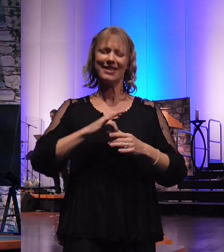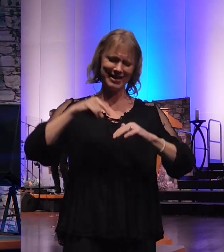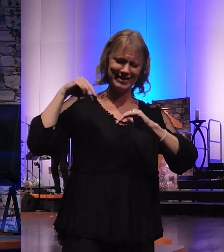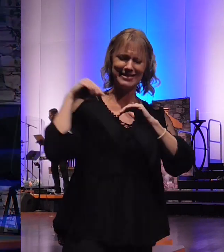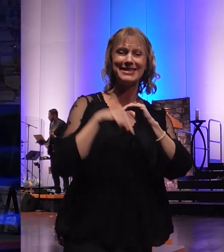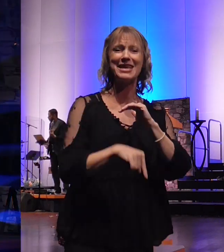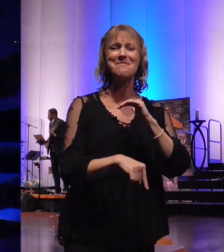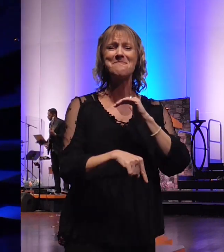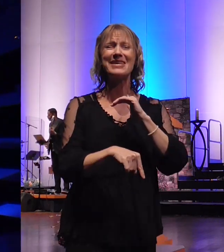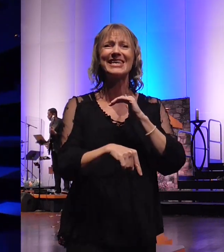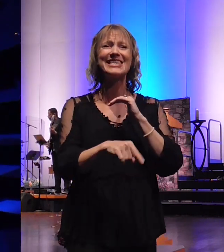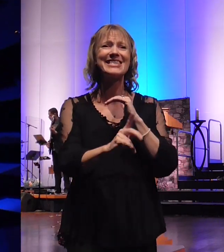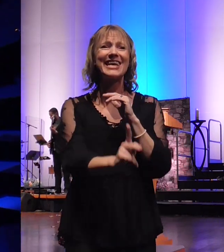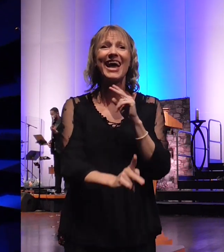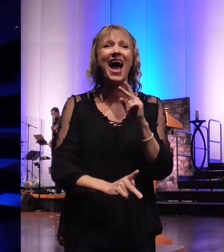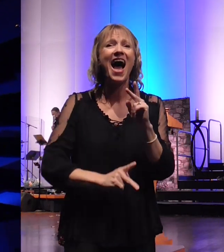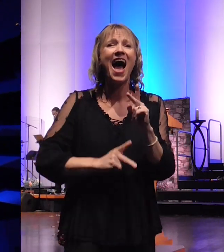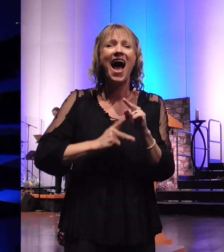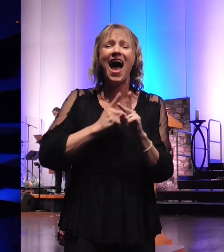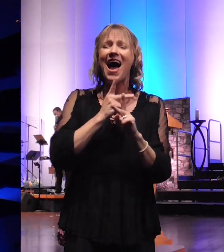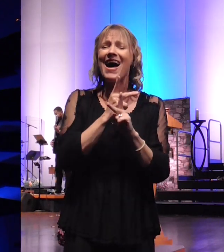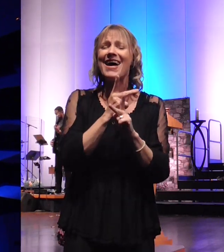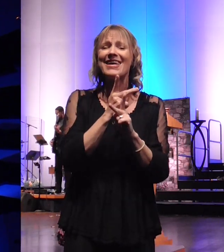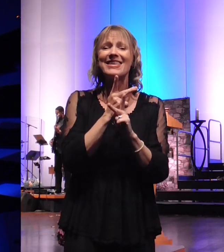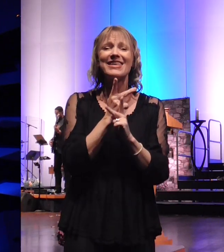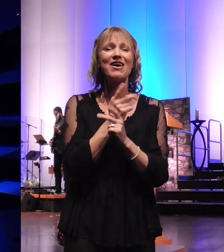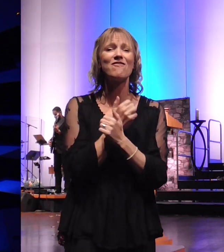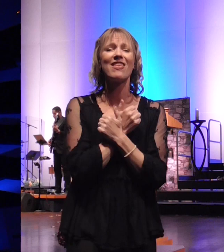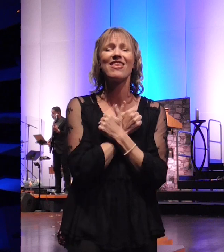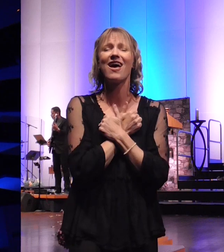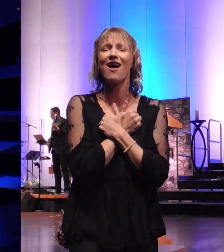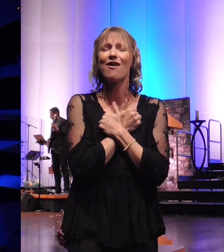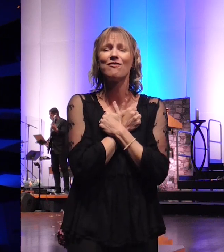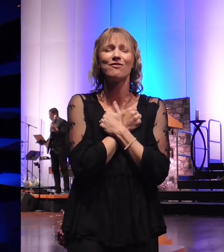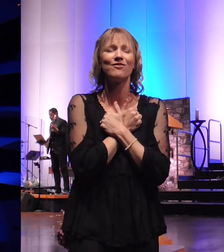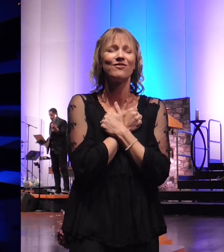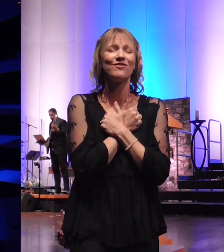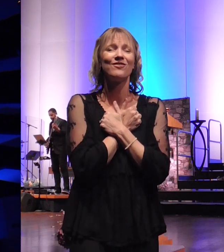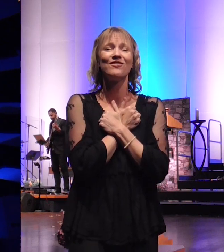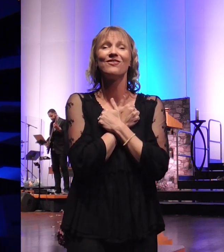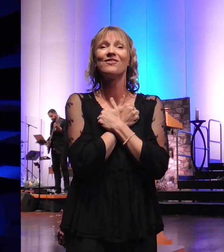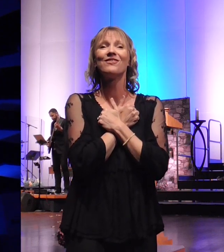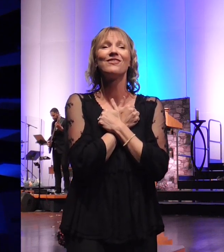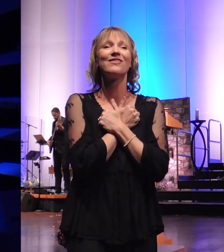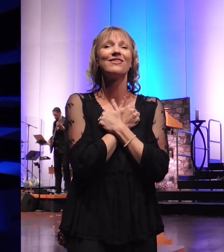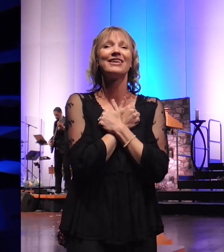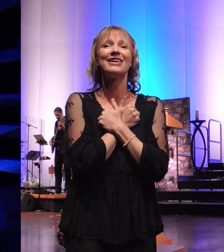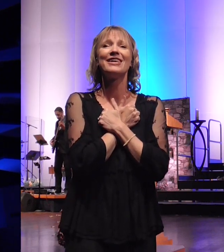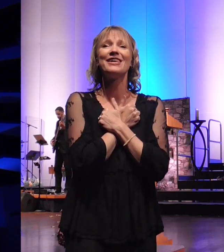to the deepest kind of love,